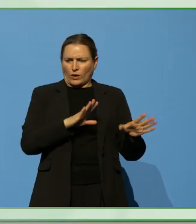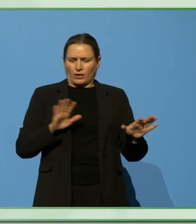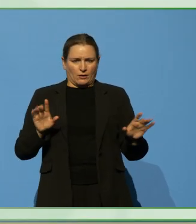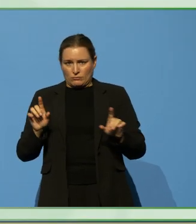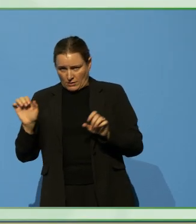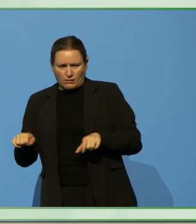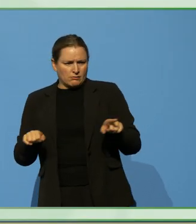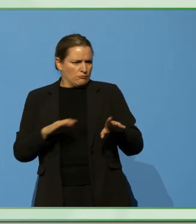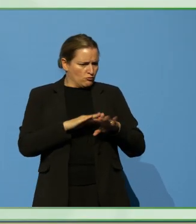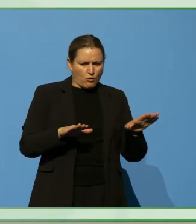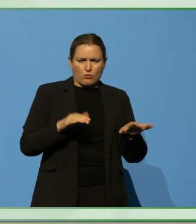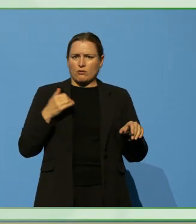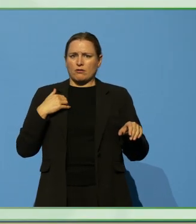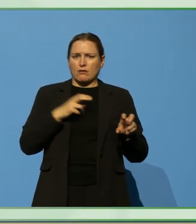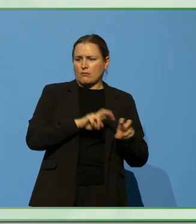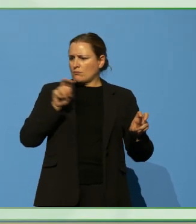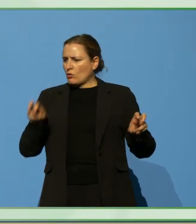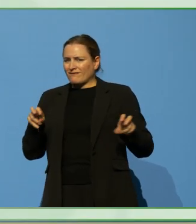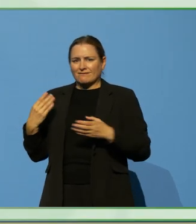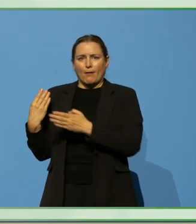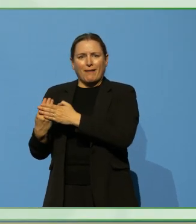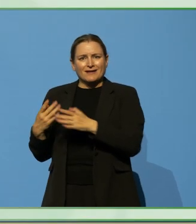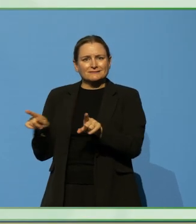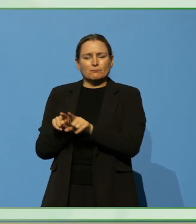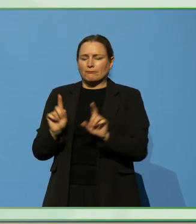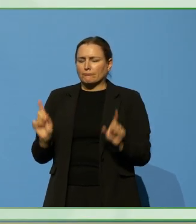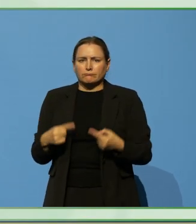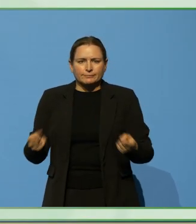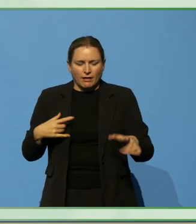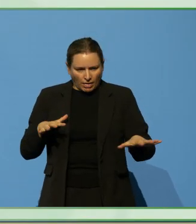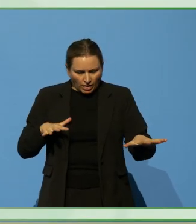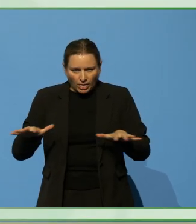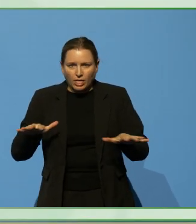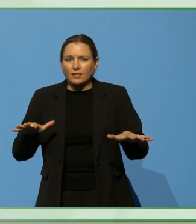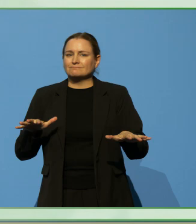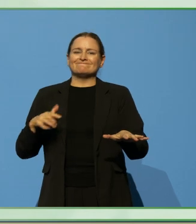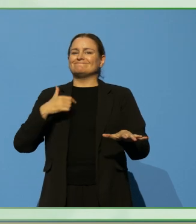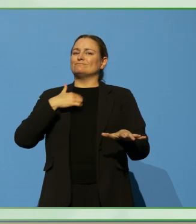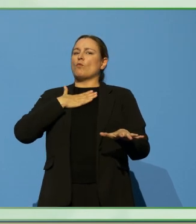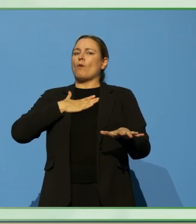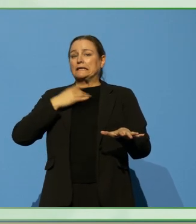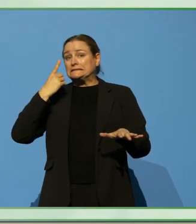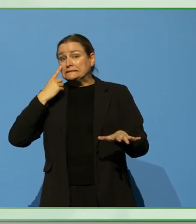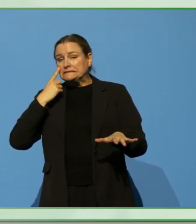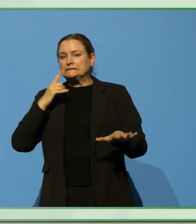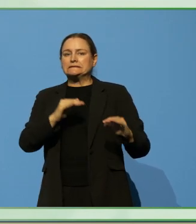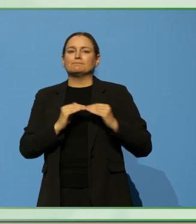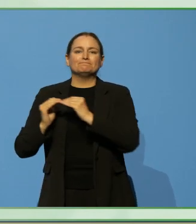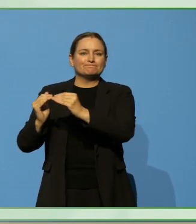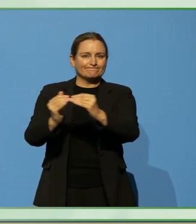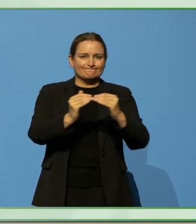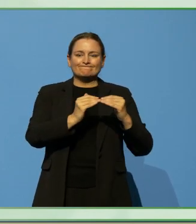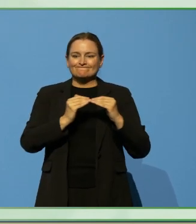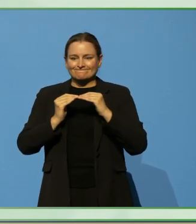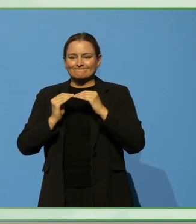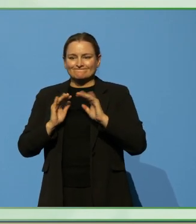one, we need to make sure that you can, as we can for cash, if you travel borders, you just pay